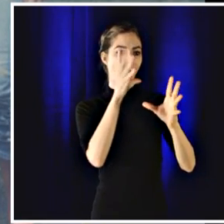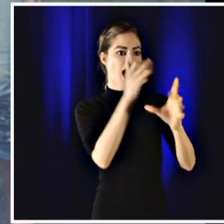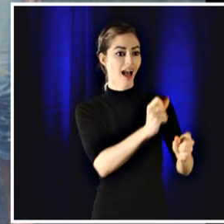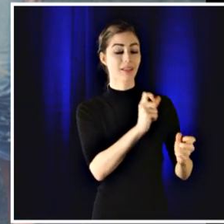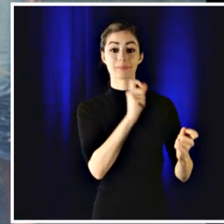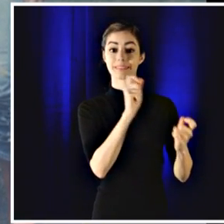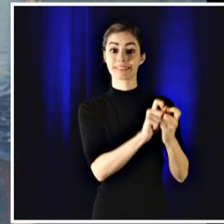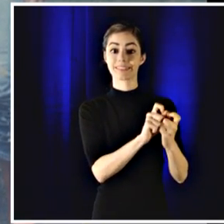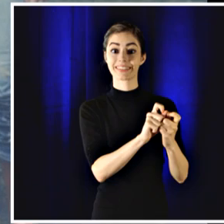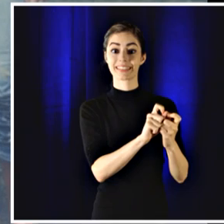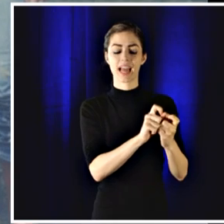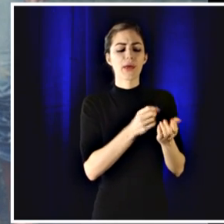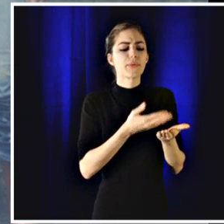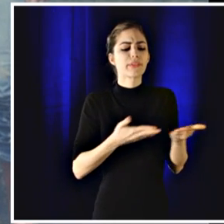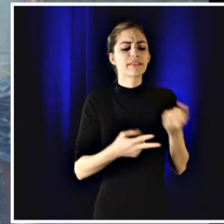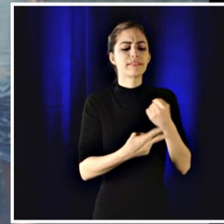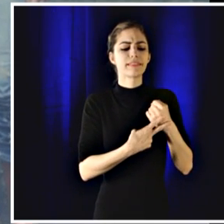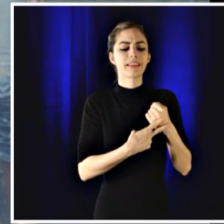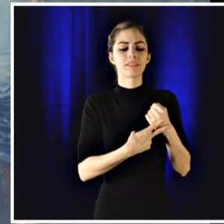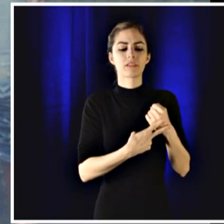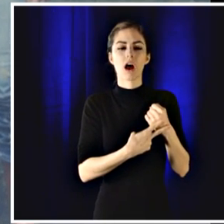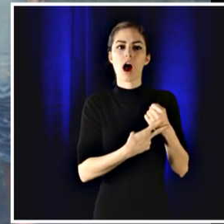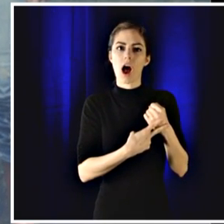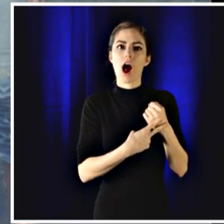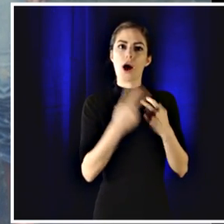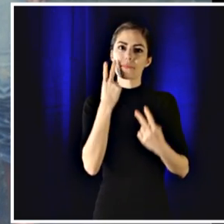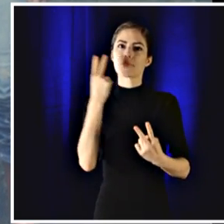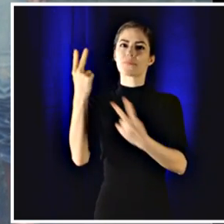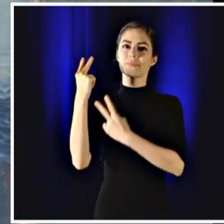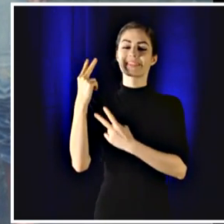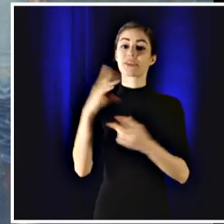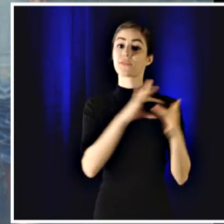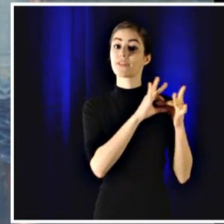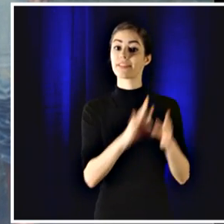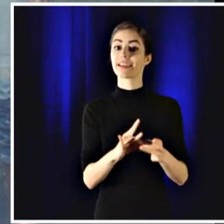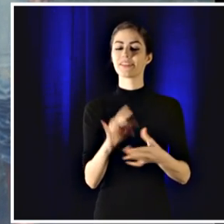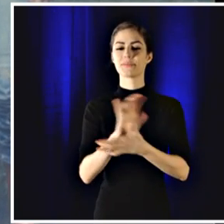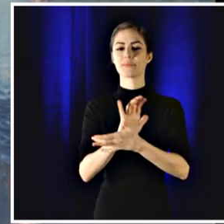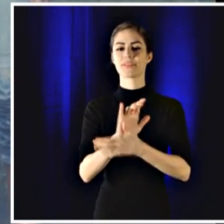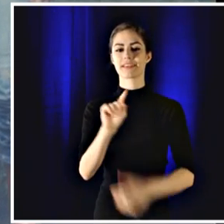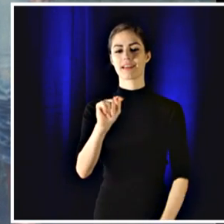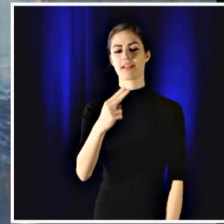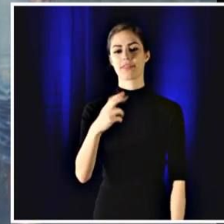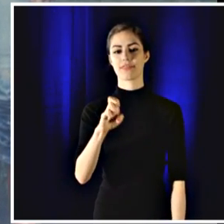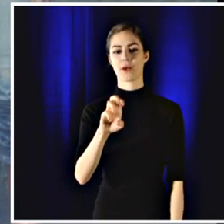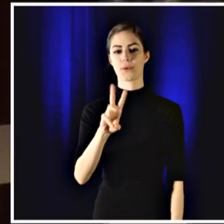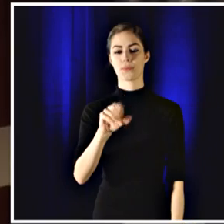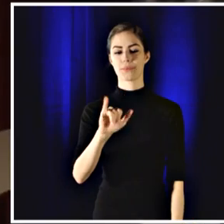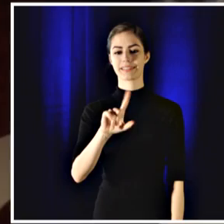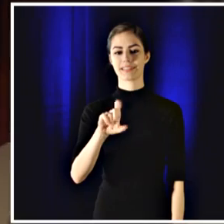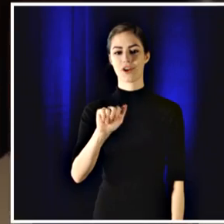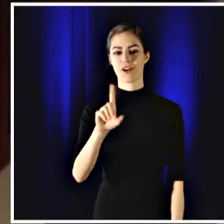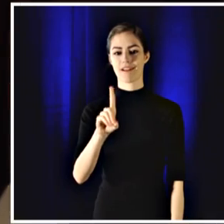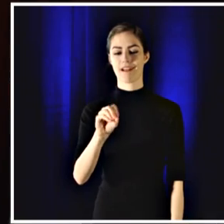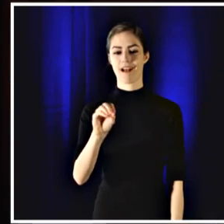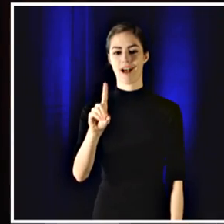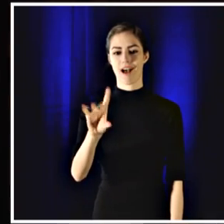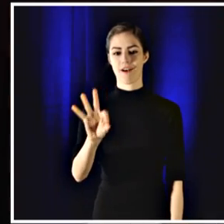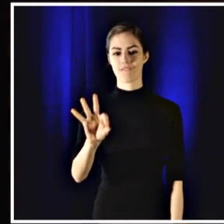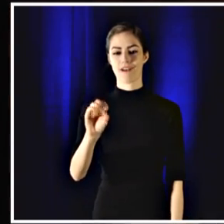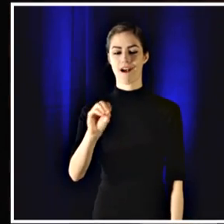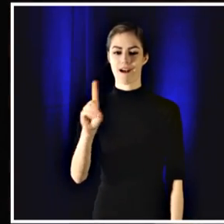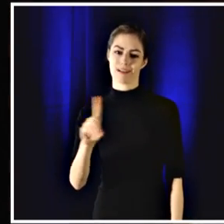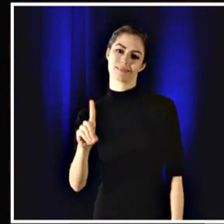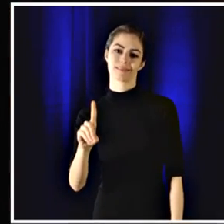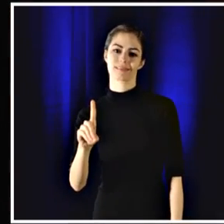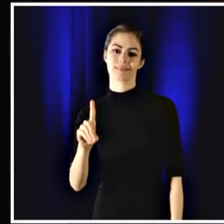me of my love for the movie The Wizard of Oz. And so I look at these Polaroid images and these toys, and I pull iconography